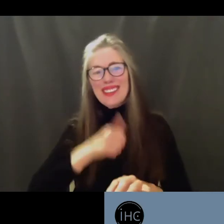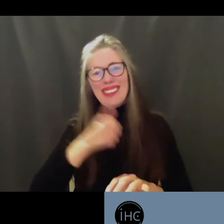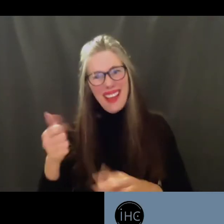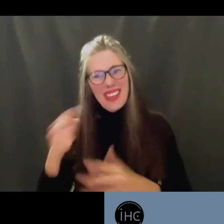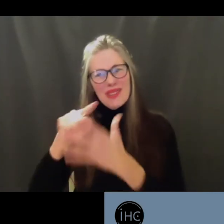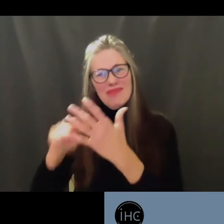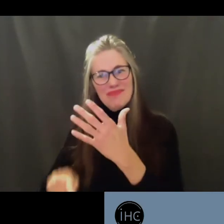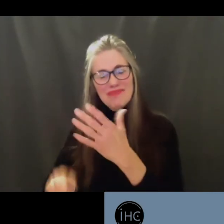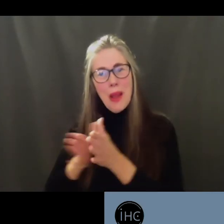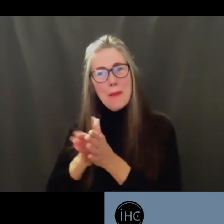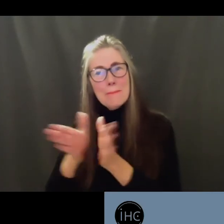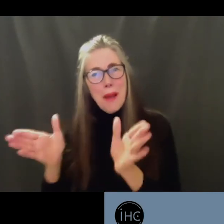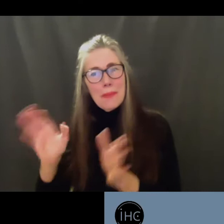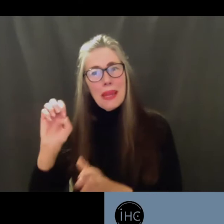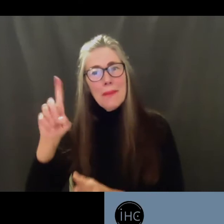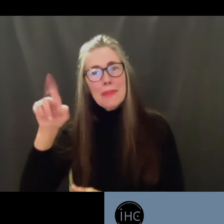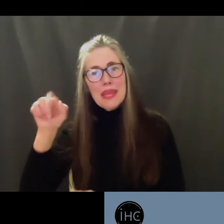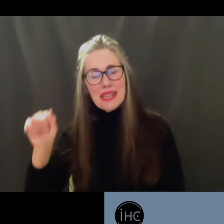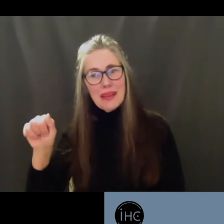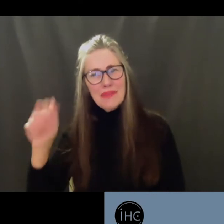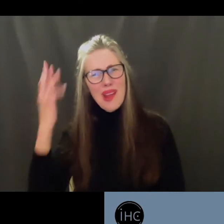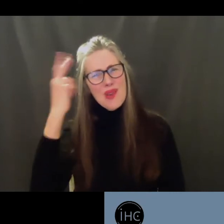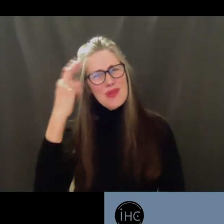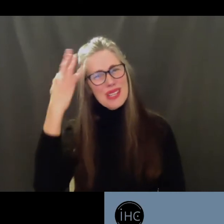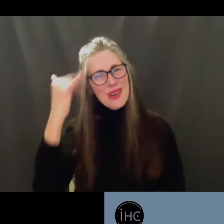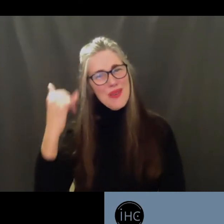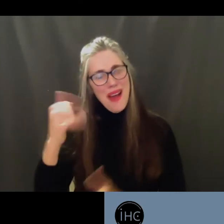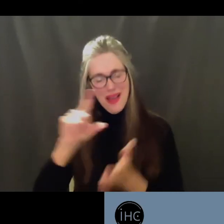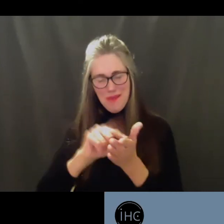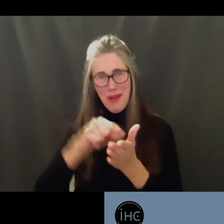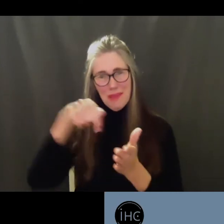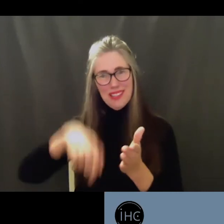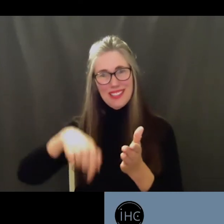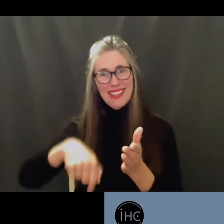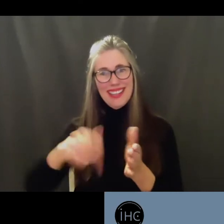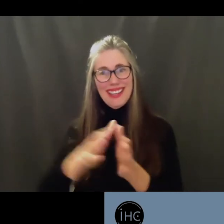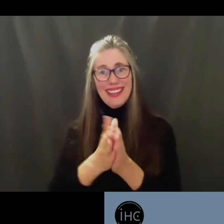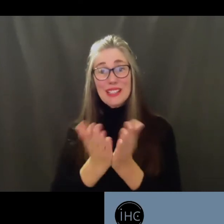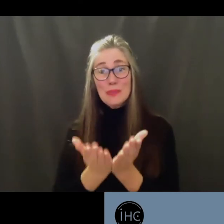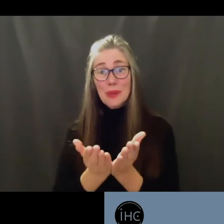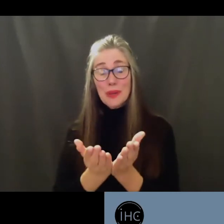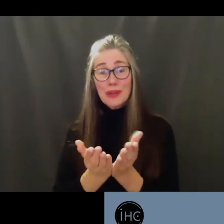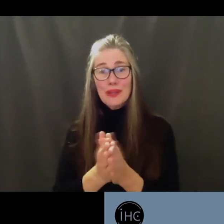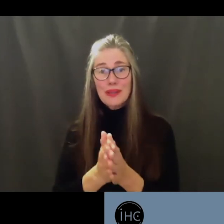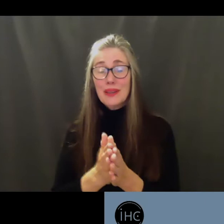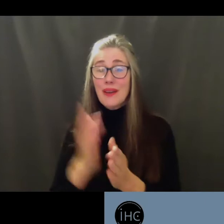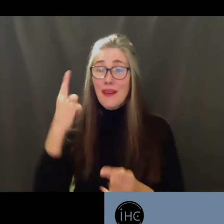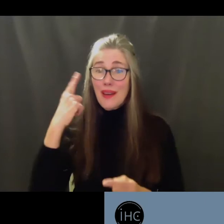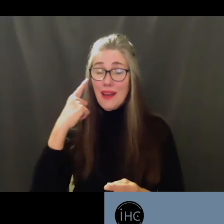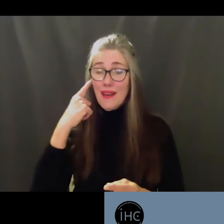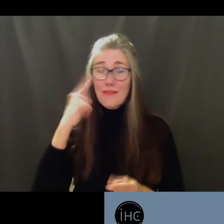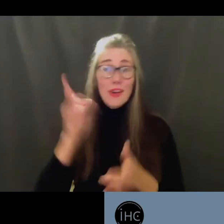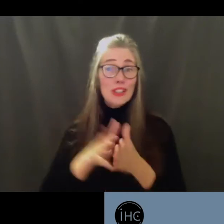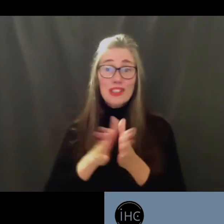the public eye through media, but why did you decide to publish this work as a trade book for the